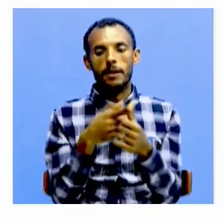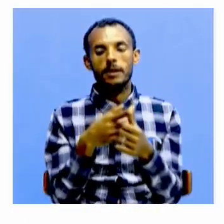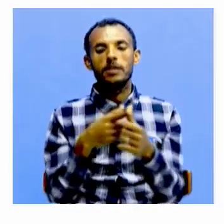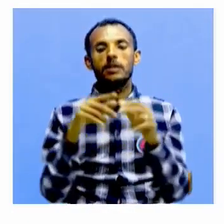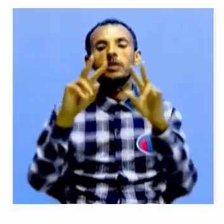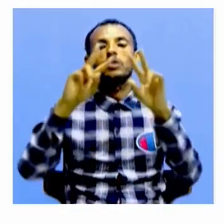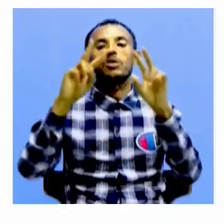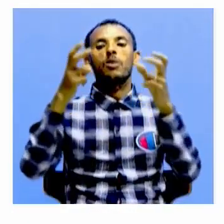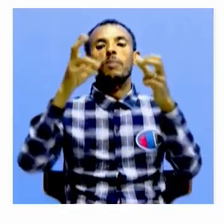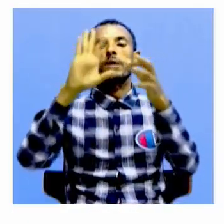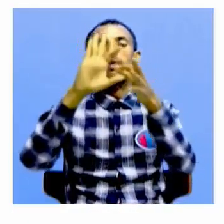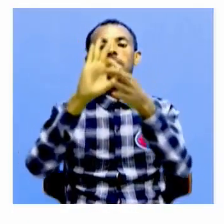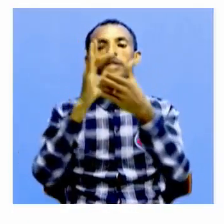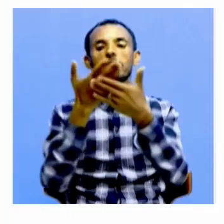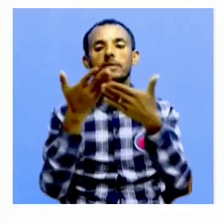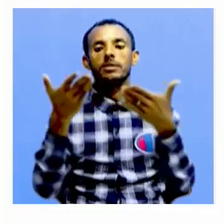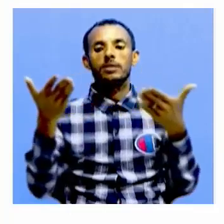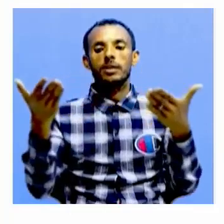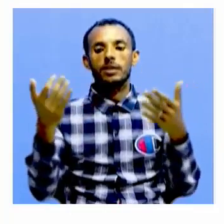Topic sentence.